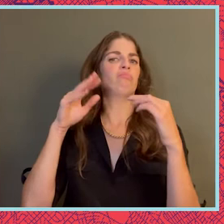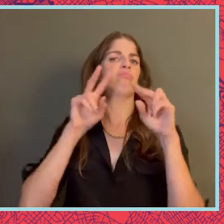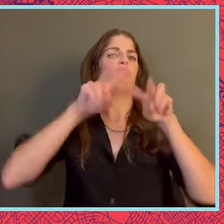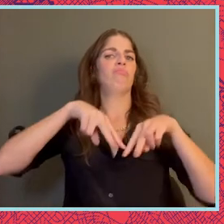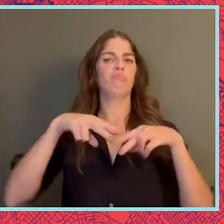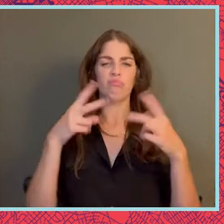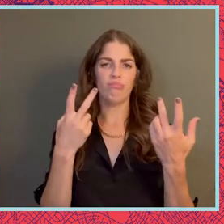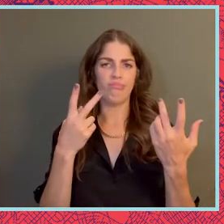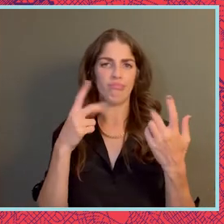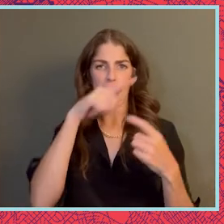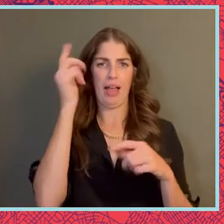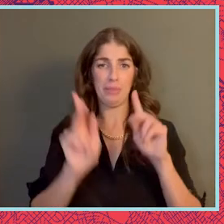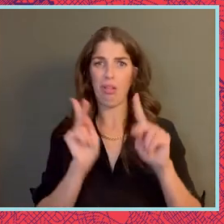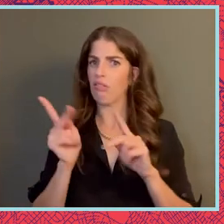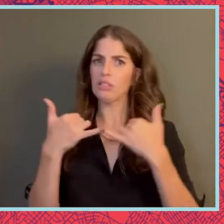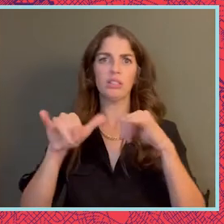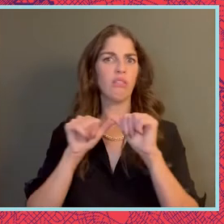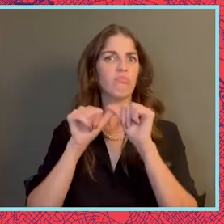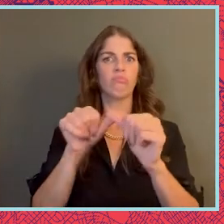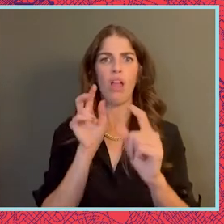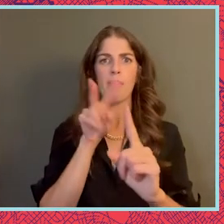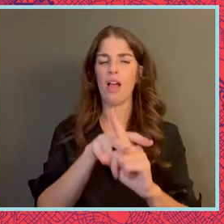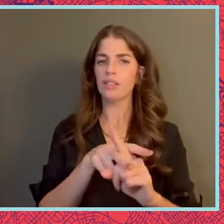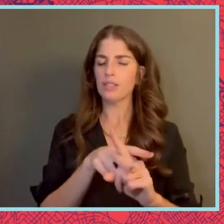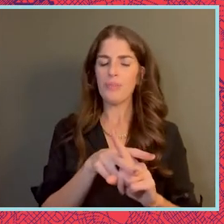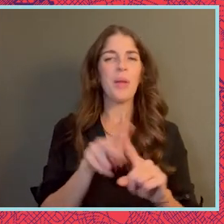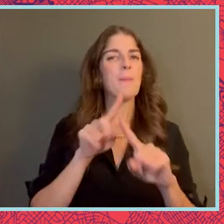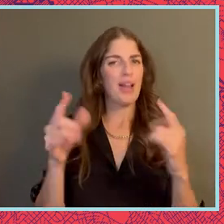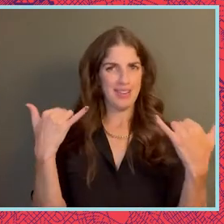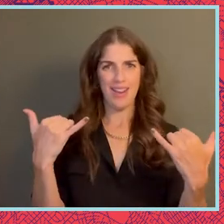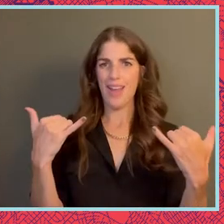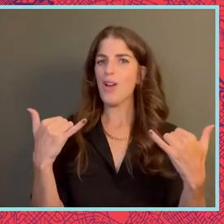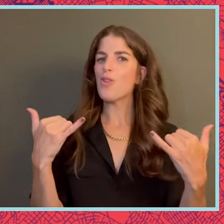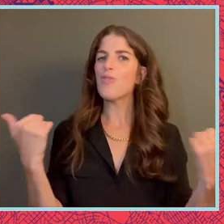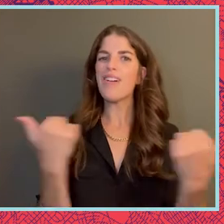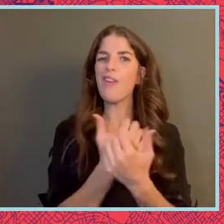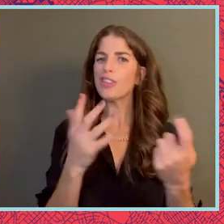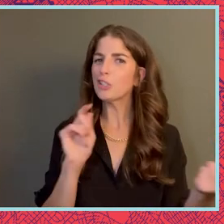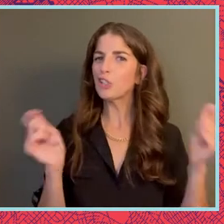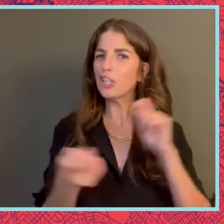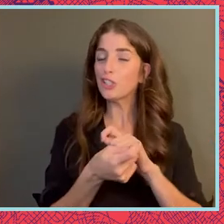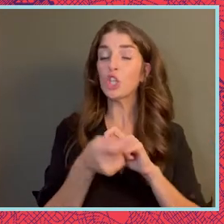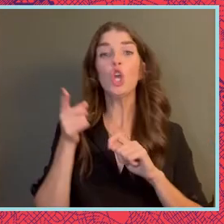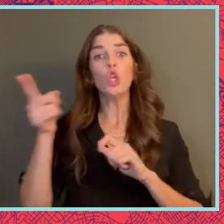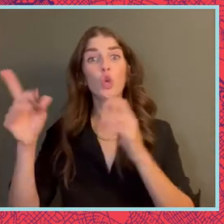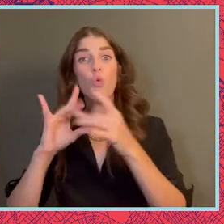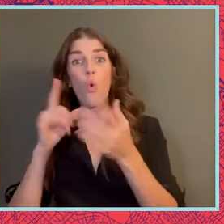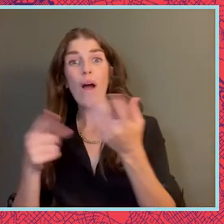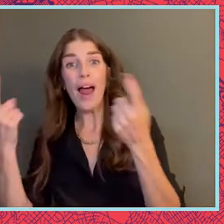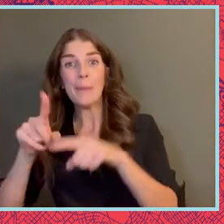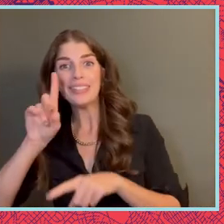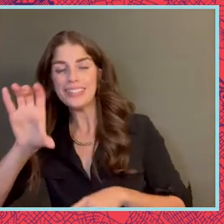But we, you know, we really are going through this racial reckoning. And I think the raising these issues of DC